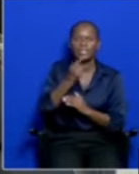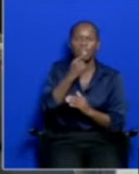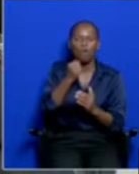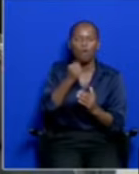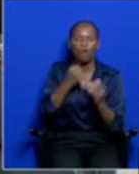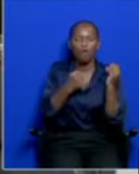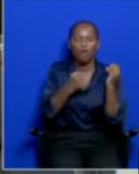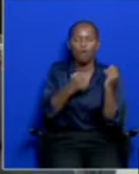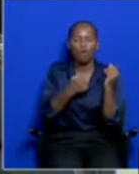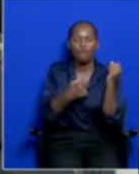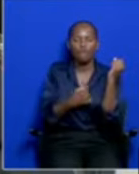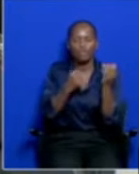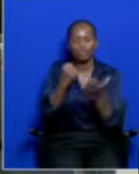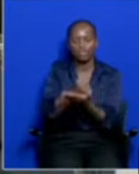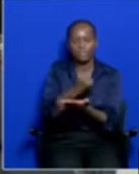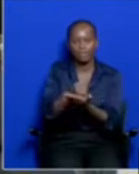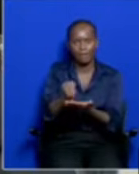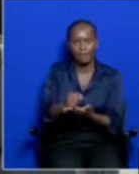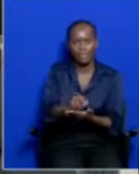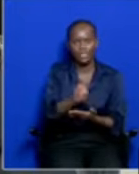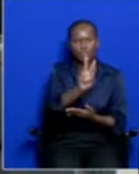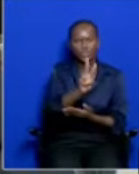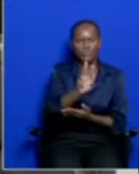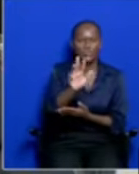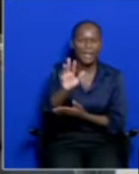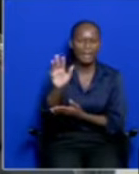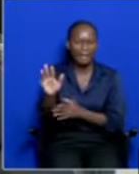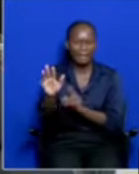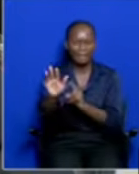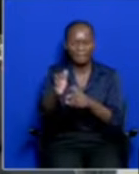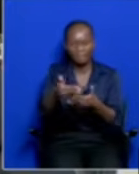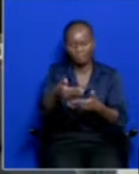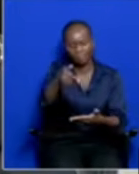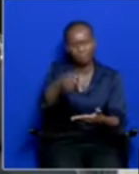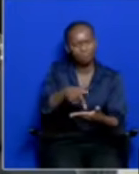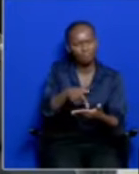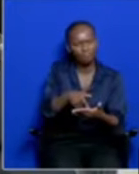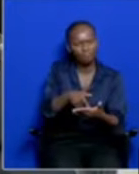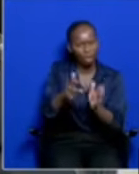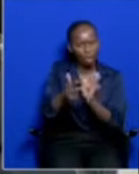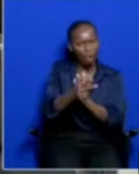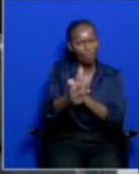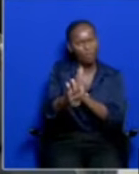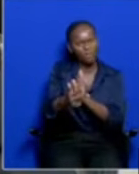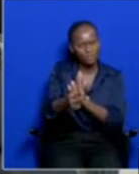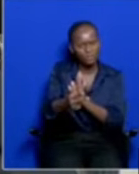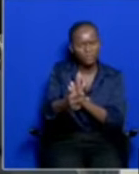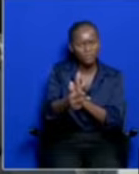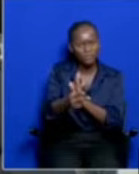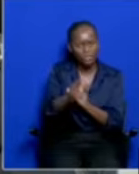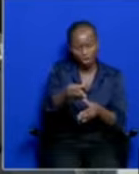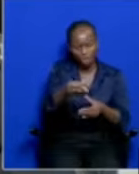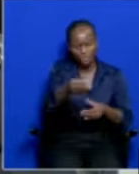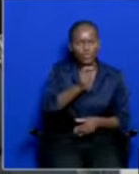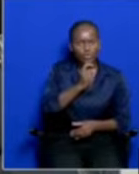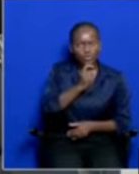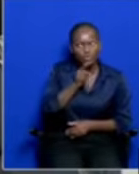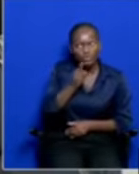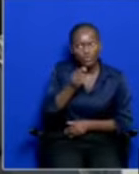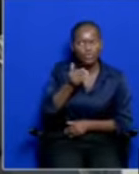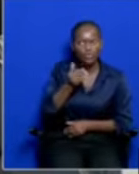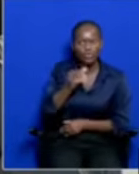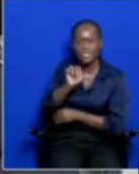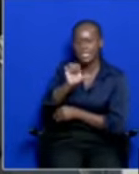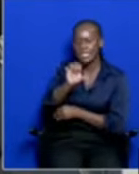is not an authorized document for use by EMPD members. Can I ask you to stop there